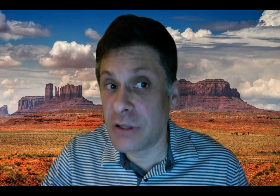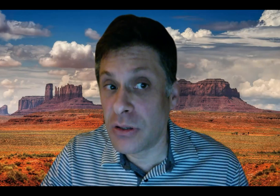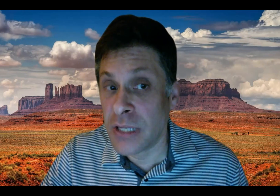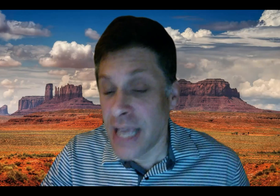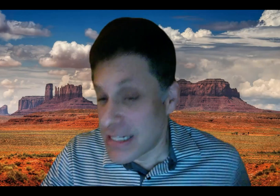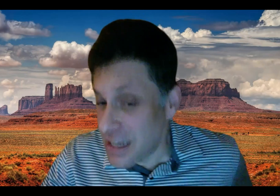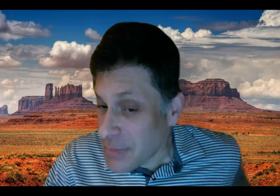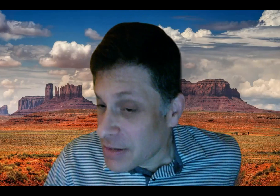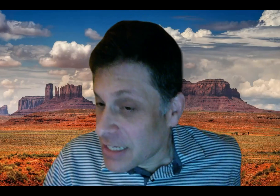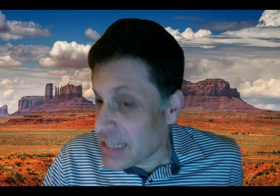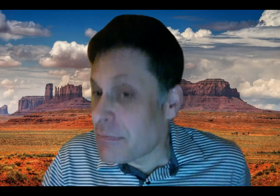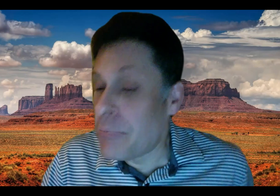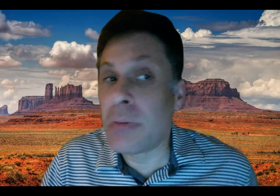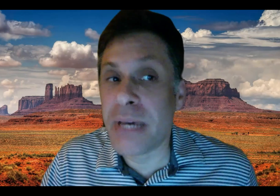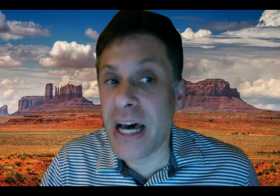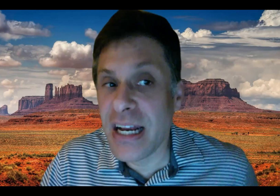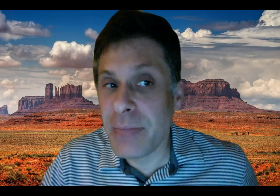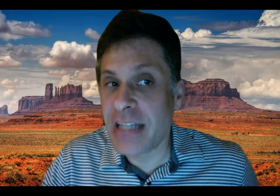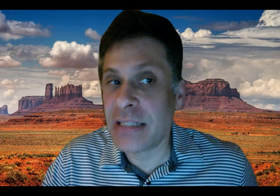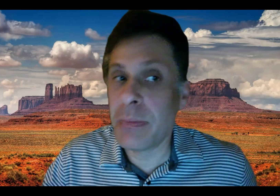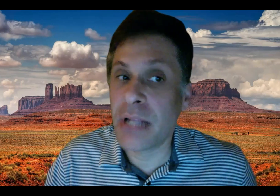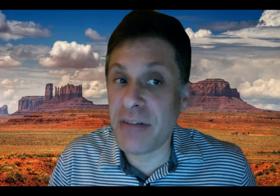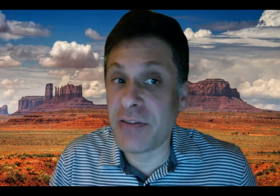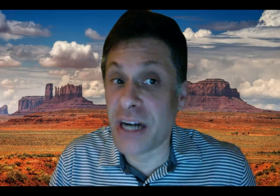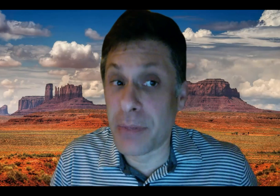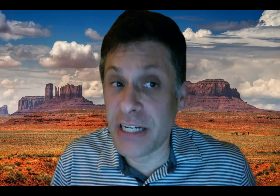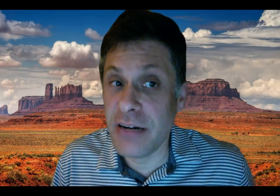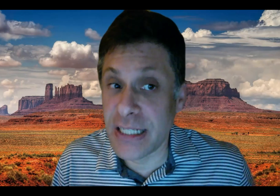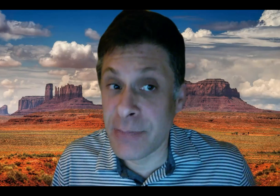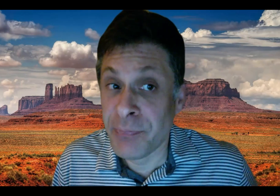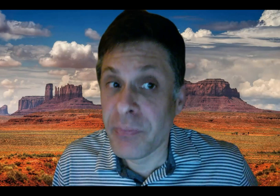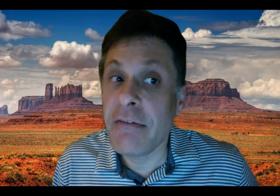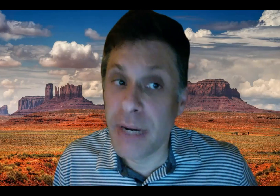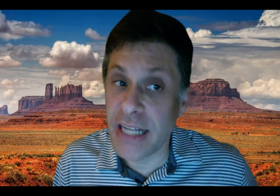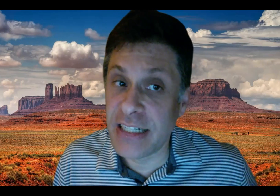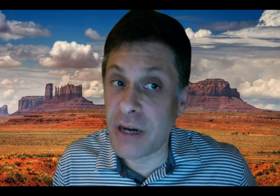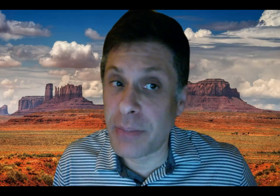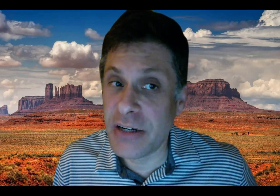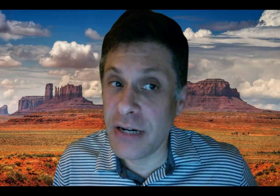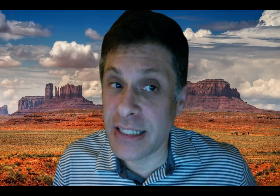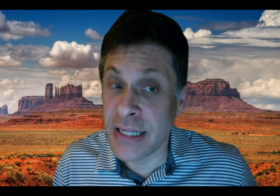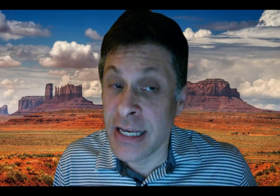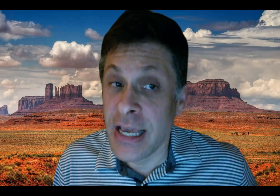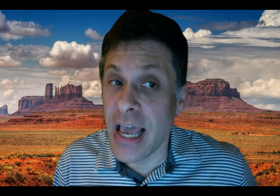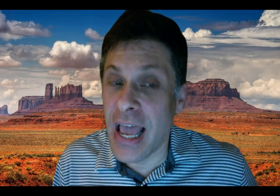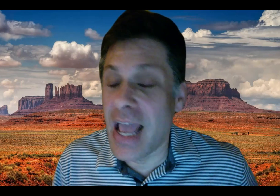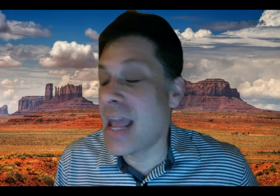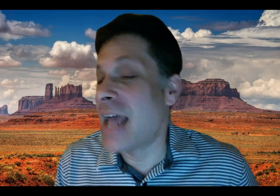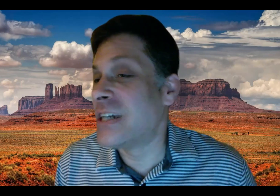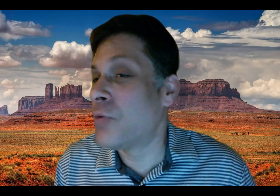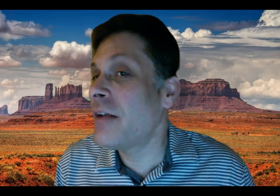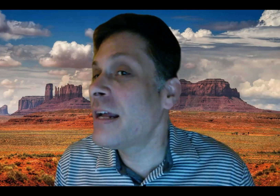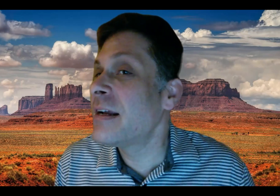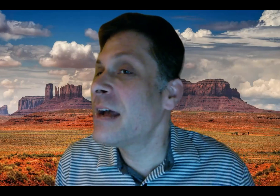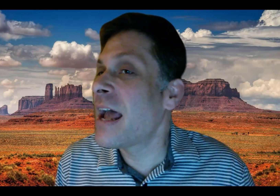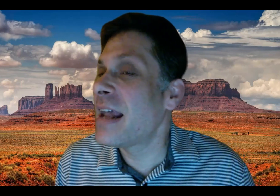collective whole. And it's not about like leaving people behind because some people have different opportunities. Everybody has different opportunities, and